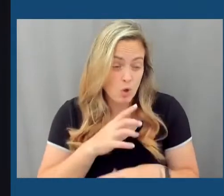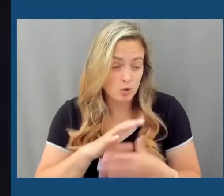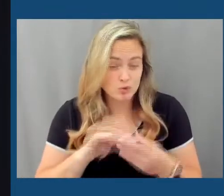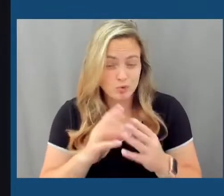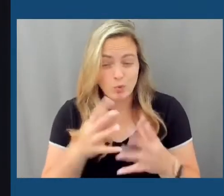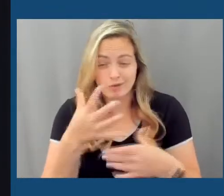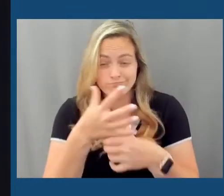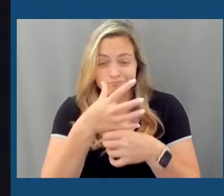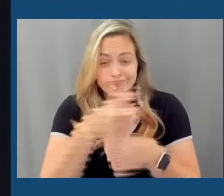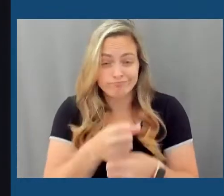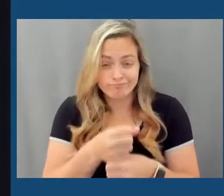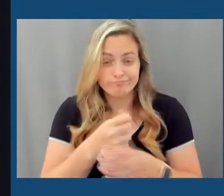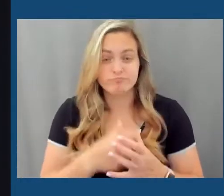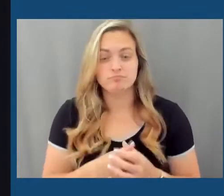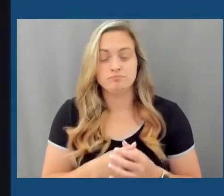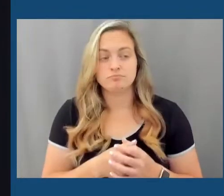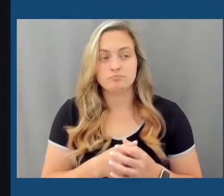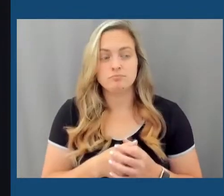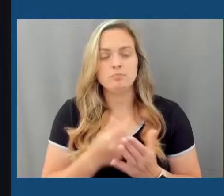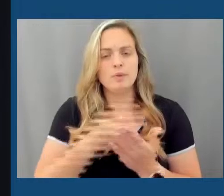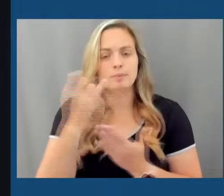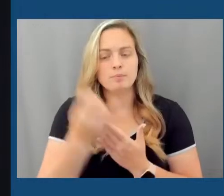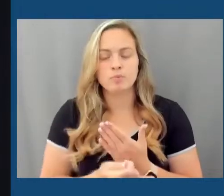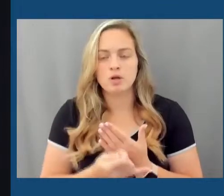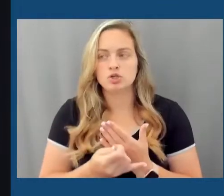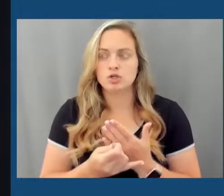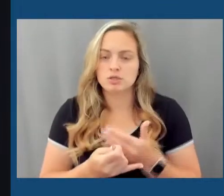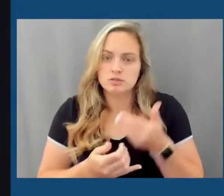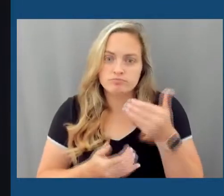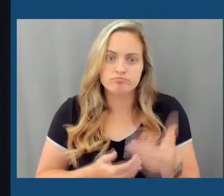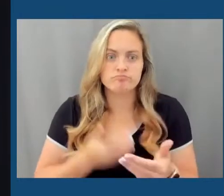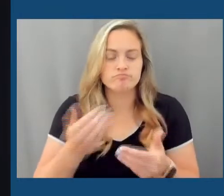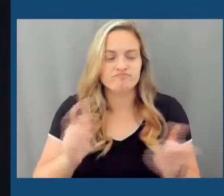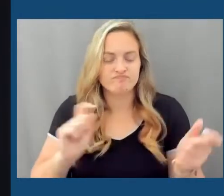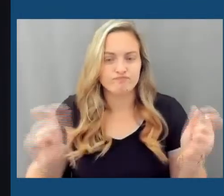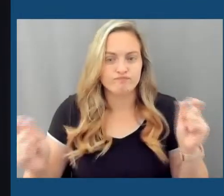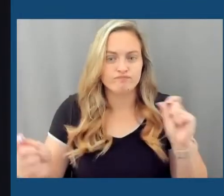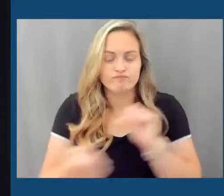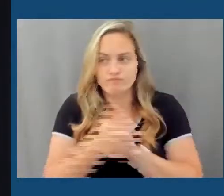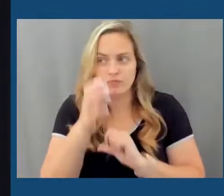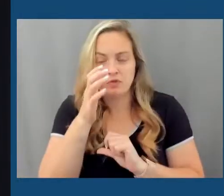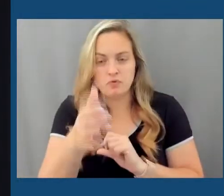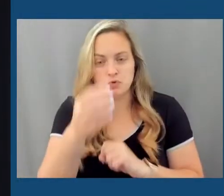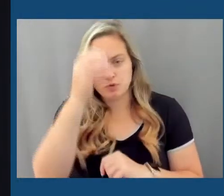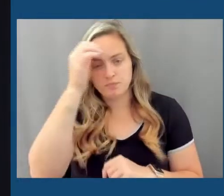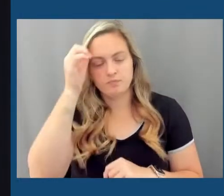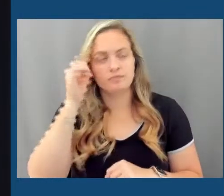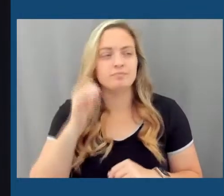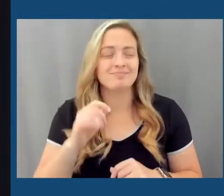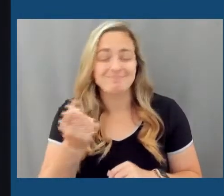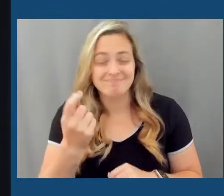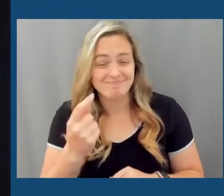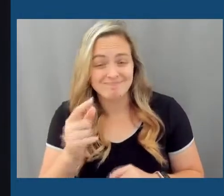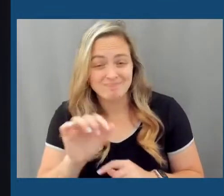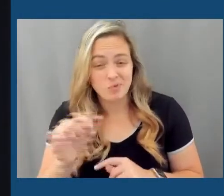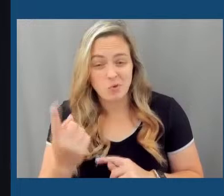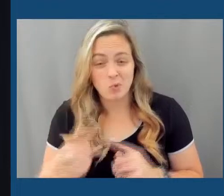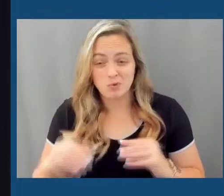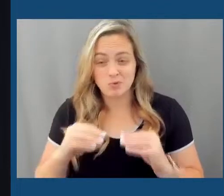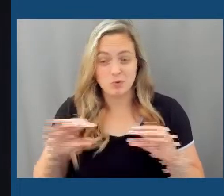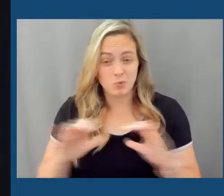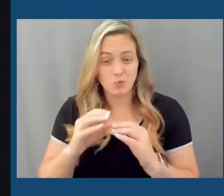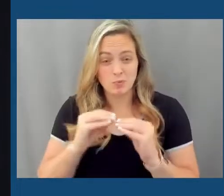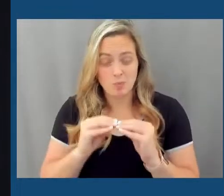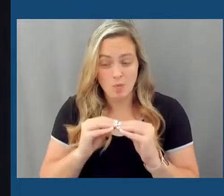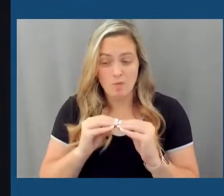this project is truly moving the Finger Lakes forward, and there's no one who's doing more to invest